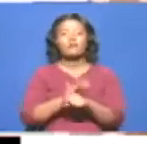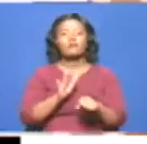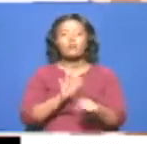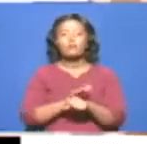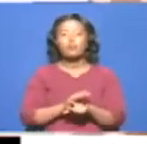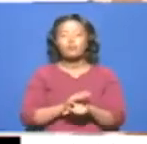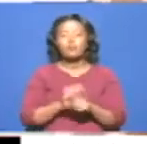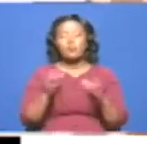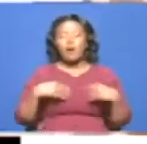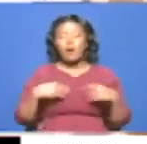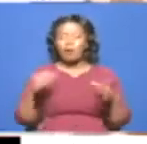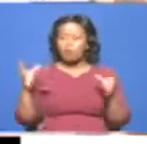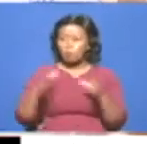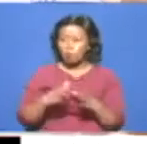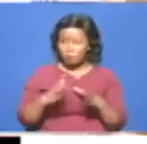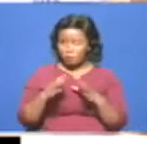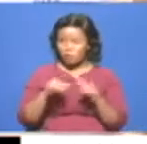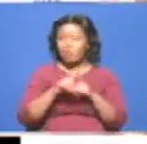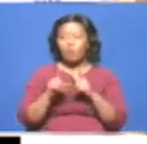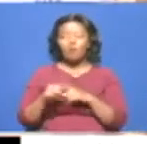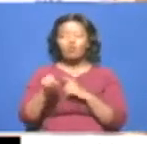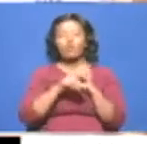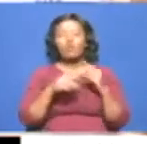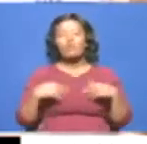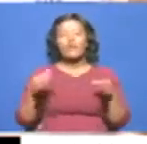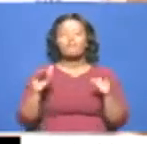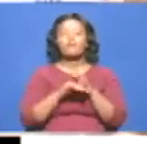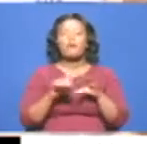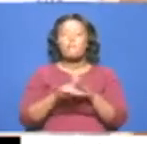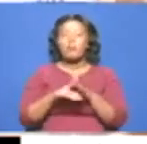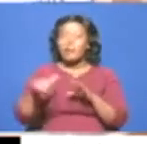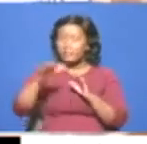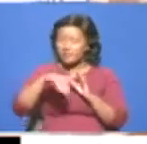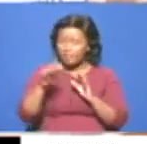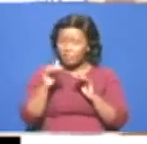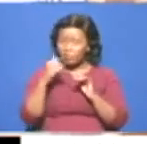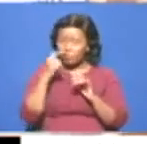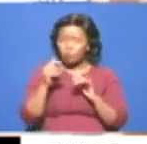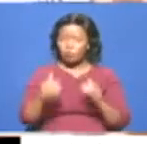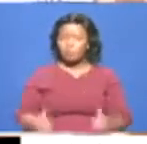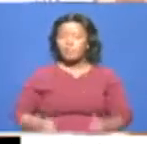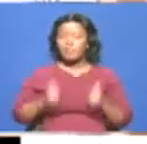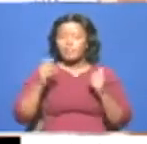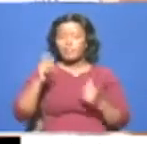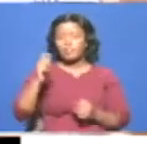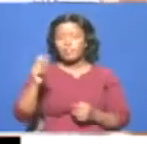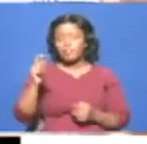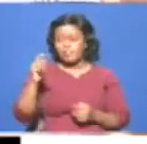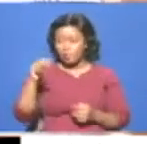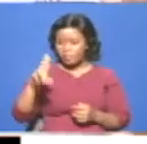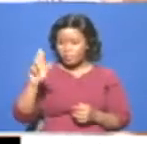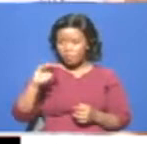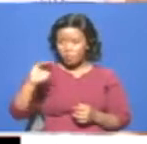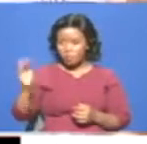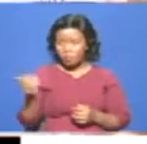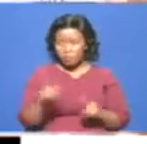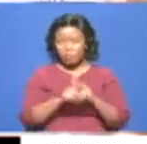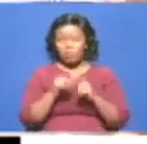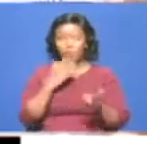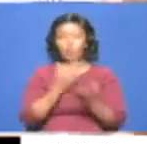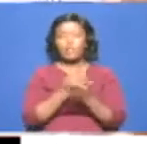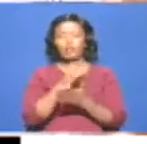CIPU, and we have members of that unit stationed at Tatu City, and that's very much thanks to the intervention of the county